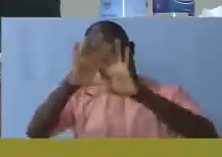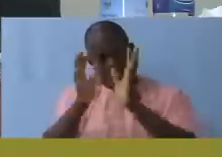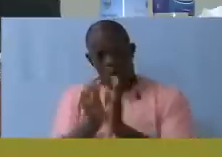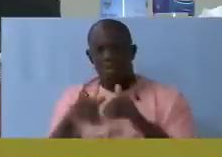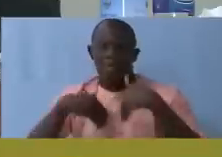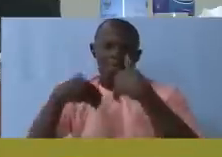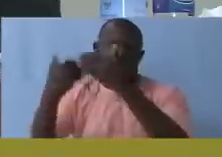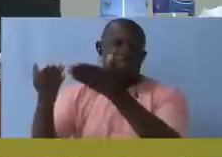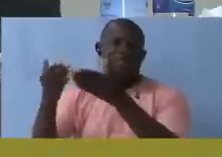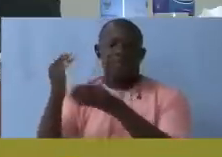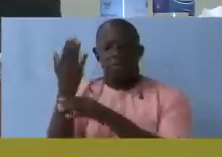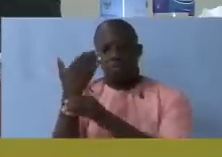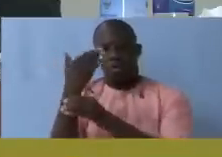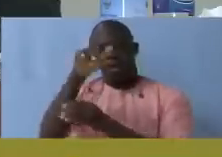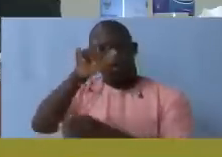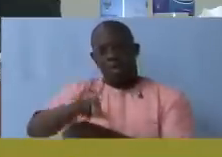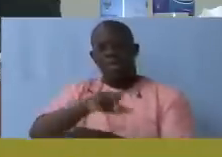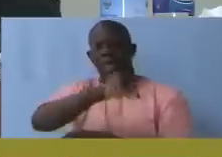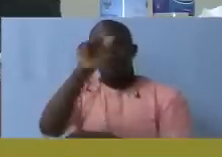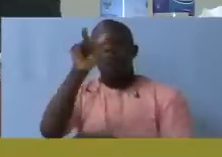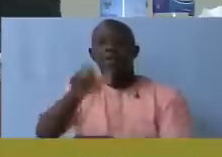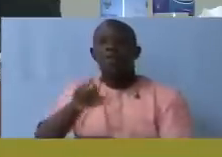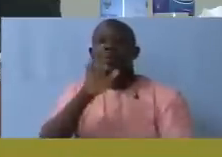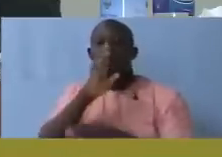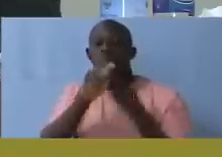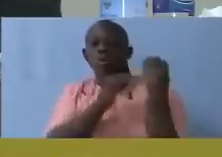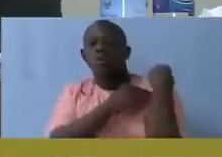in charge, and that was the president.